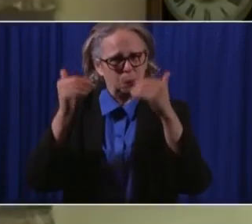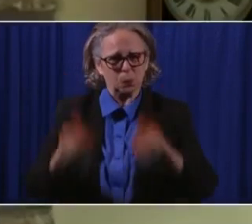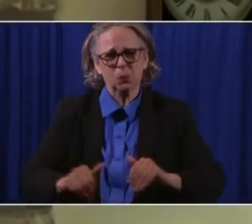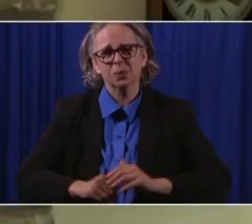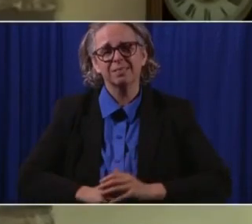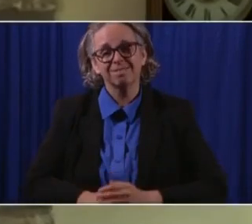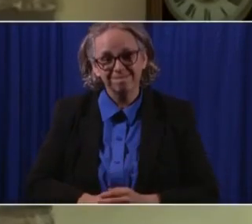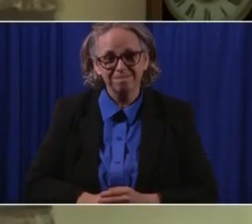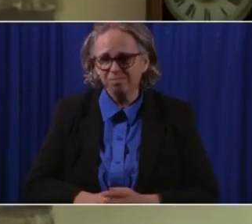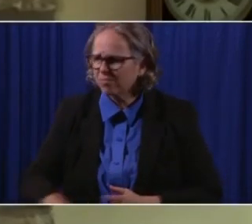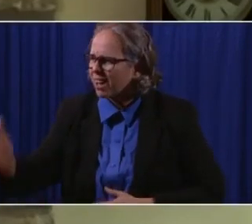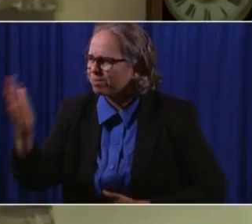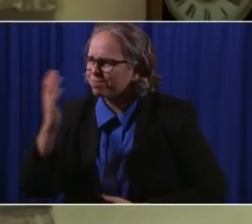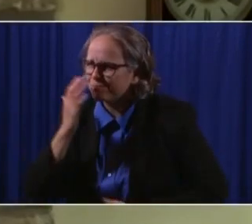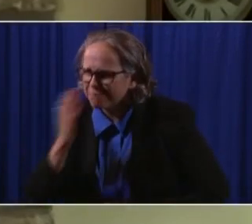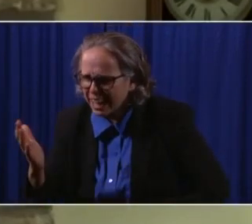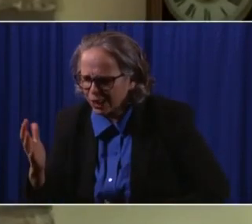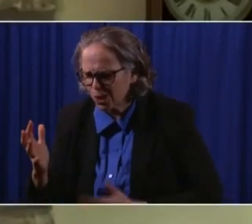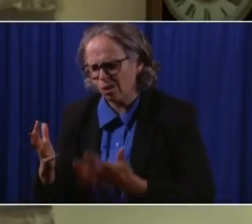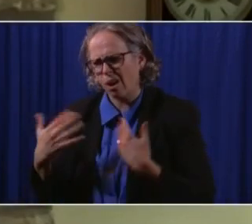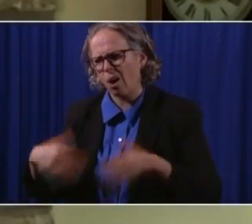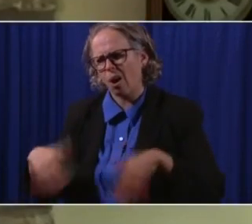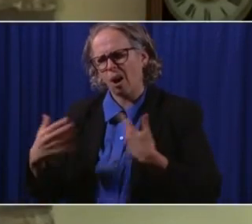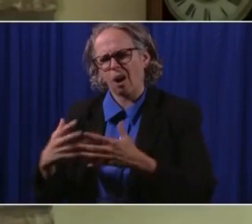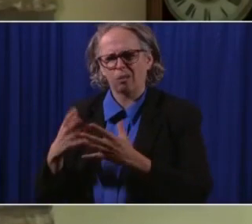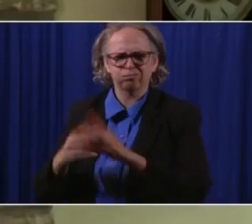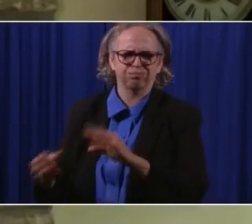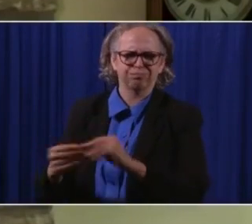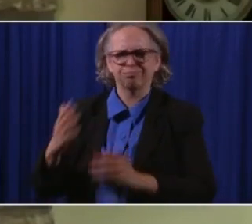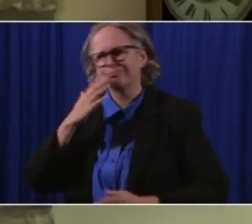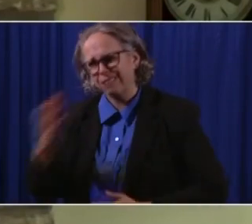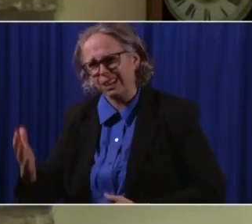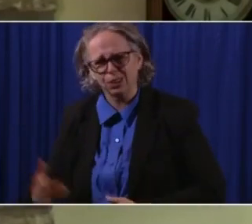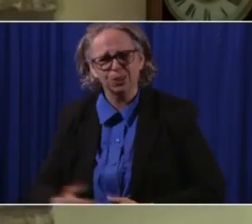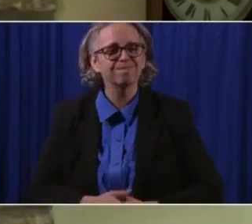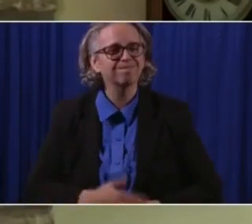Doctor, thank you very, very much. We appreciate you being with us. Thank you. Thank you.